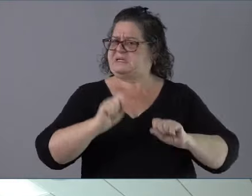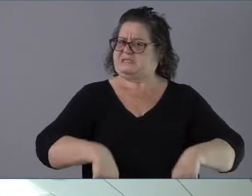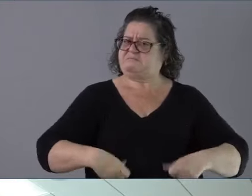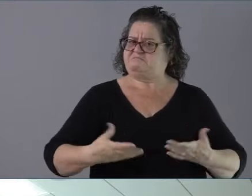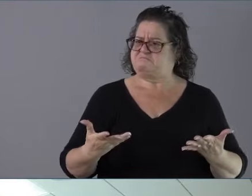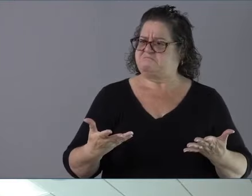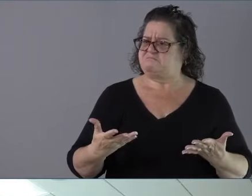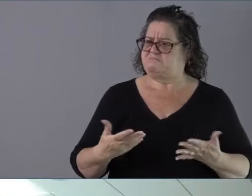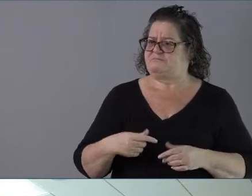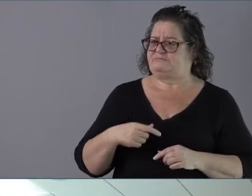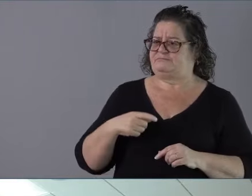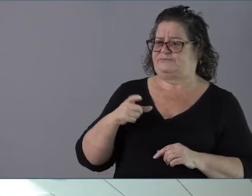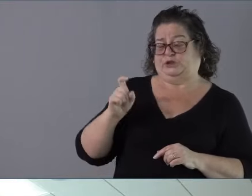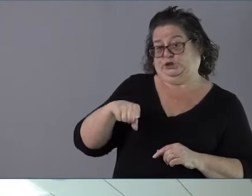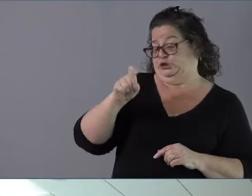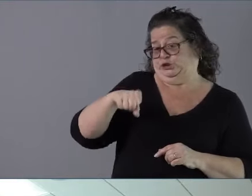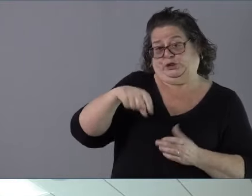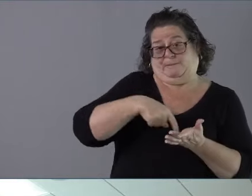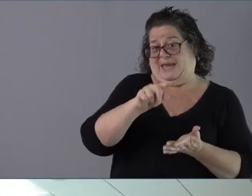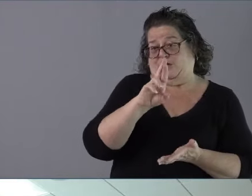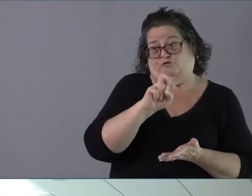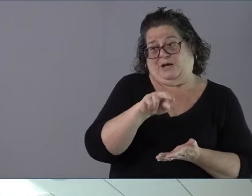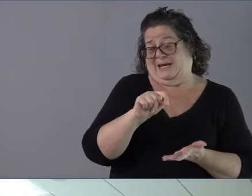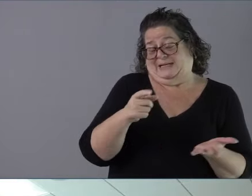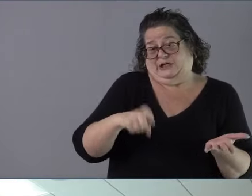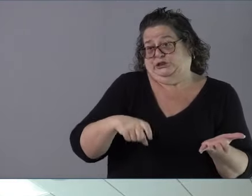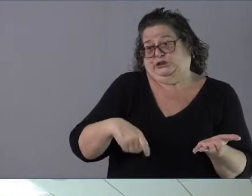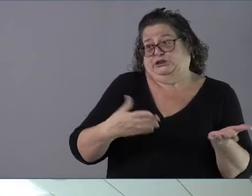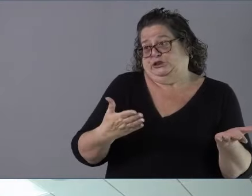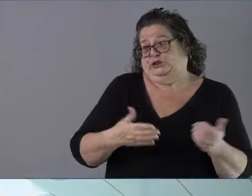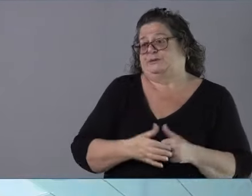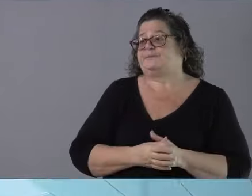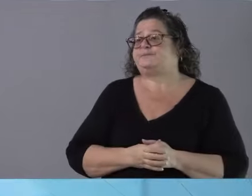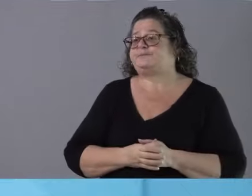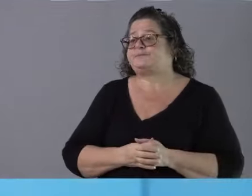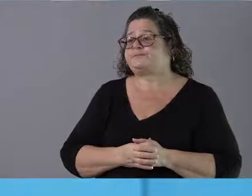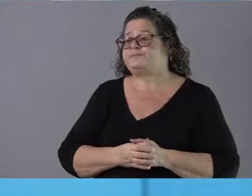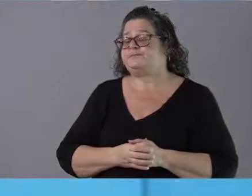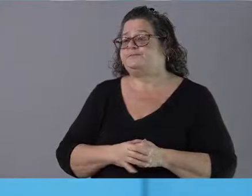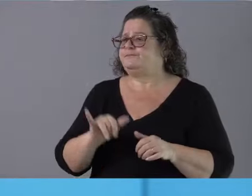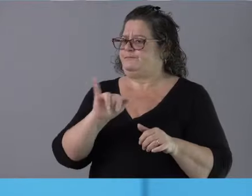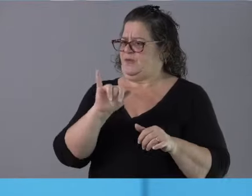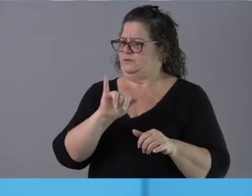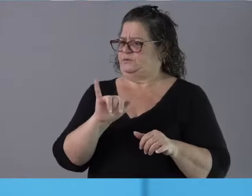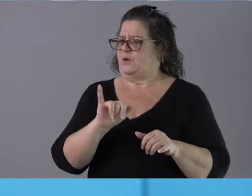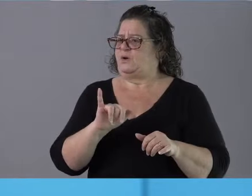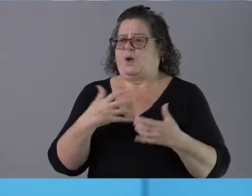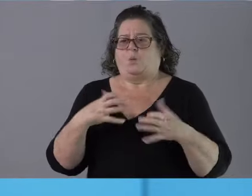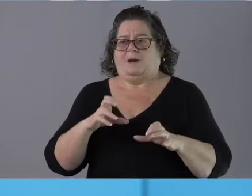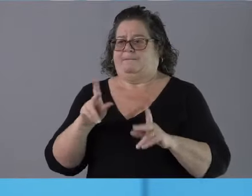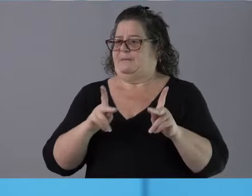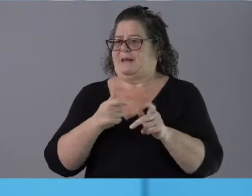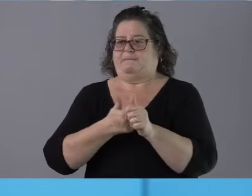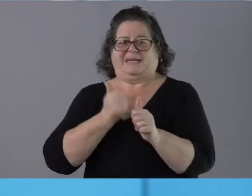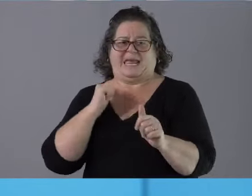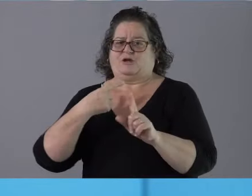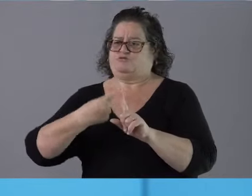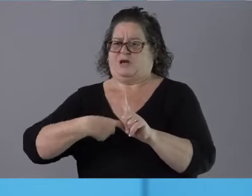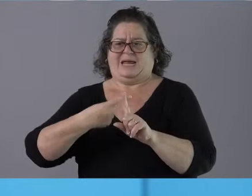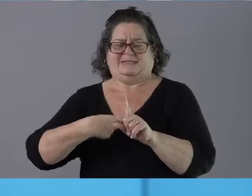should be up to date. We also, I would ask, we don't want people to fall behind on their rents. If